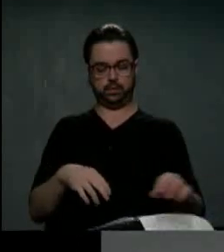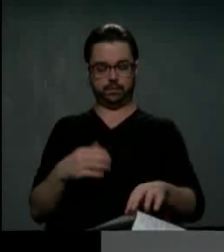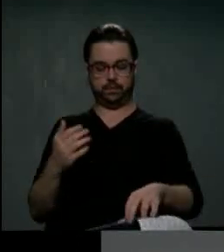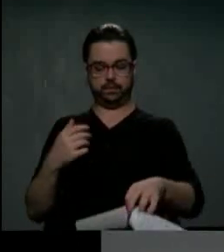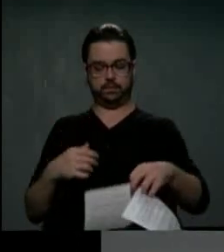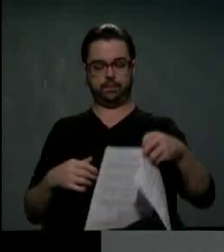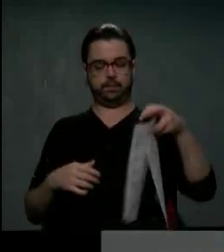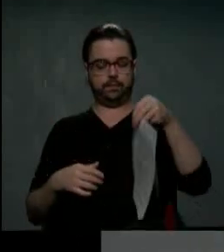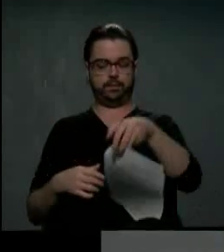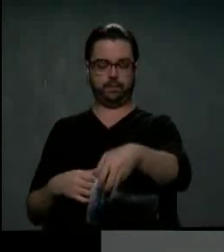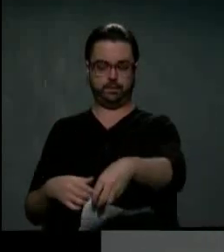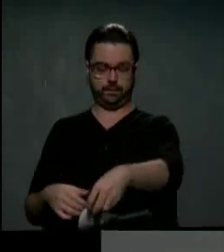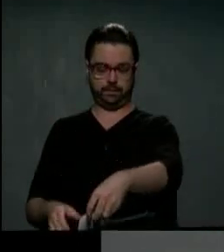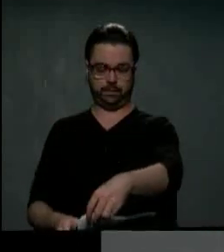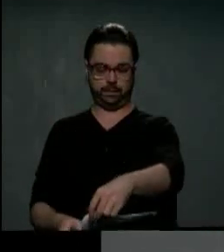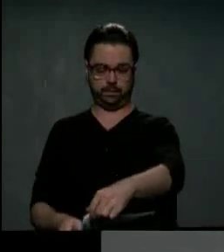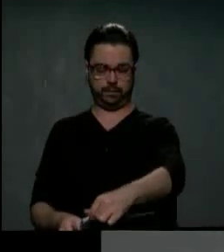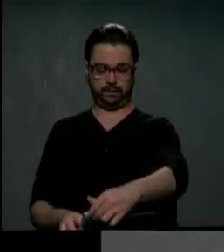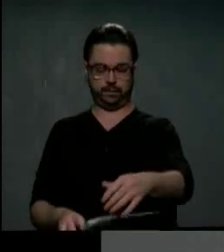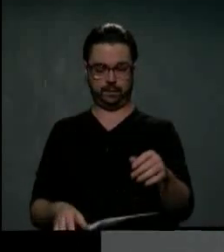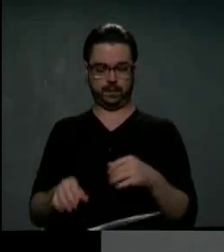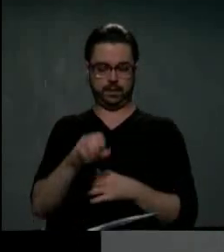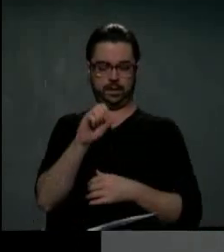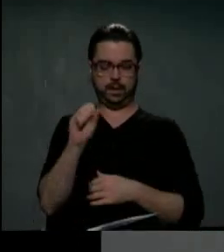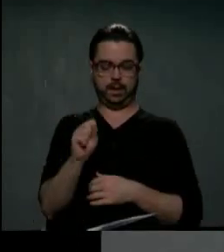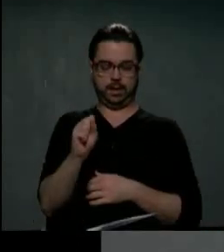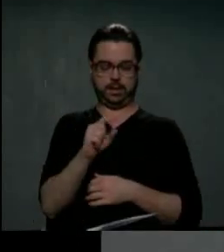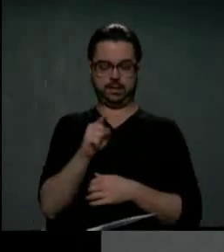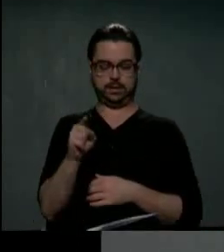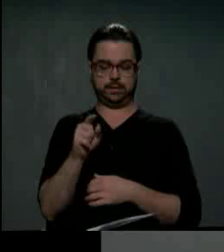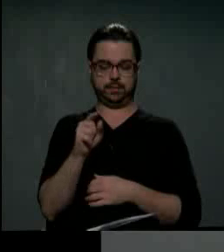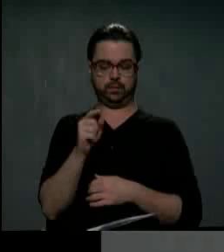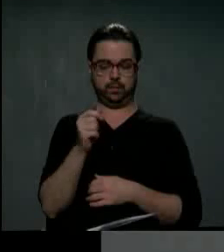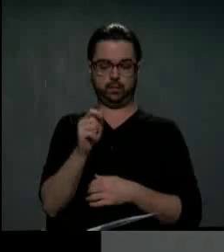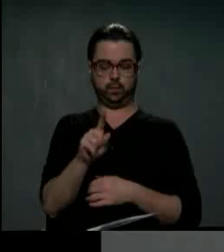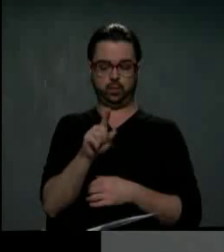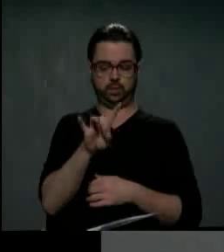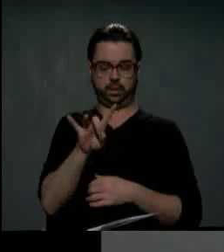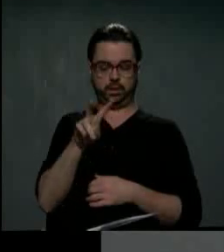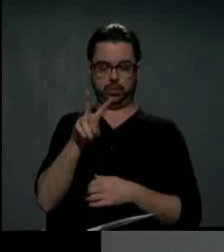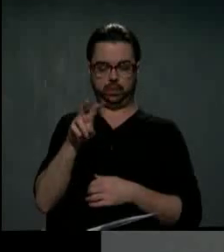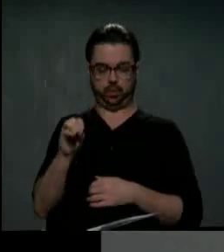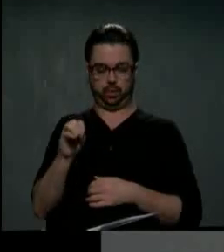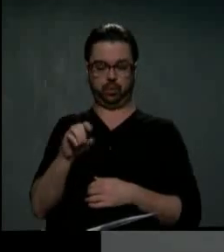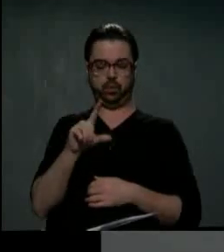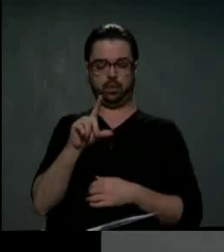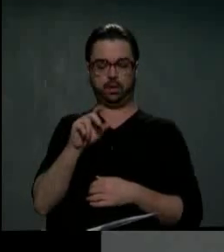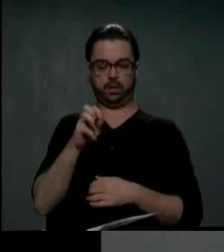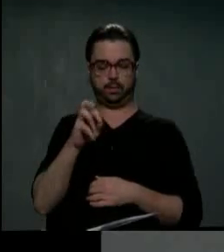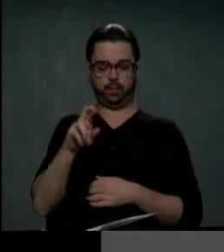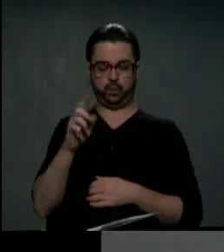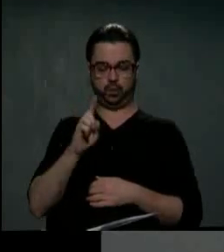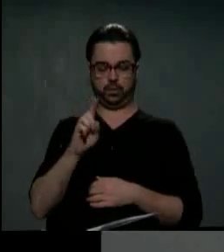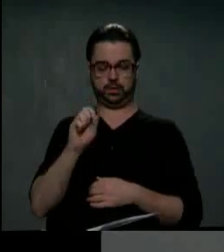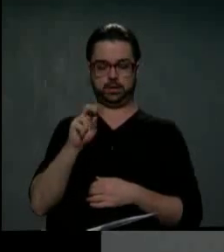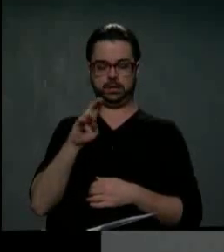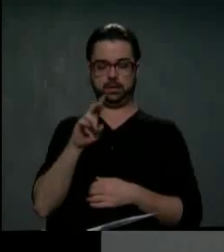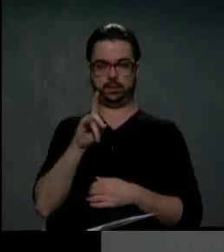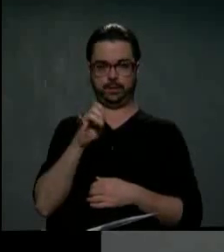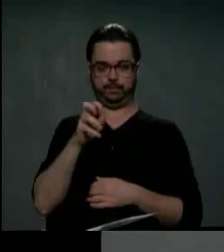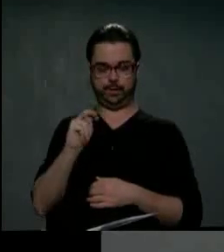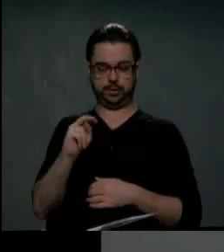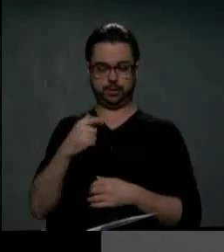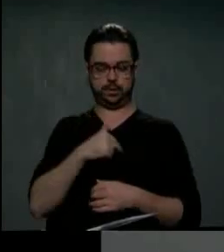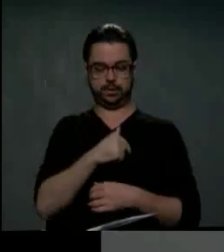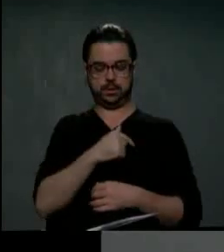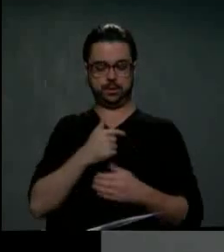site plan review, located at 11610 Vimy Ridge Road. Staff recommends approval of the request, subject to compliance with